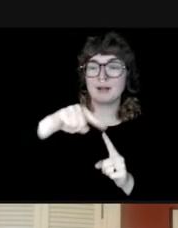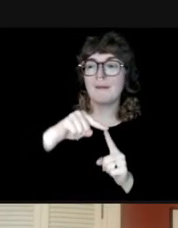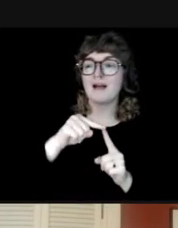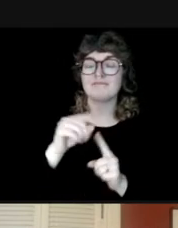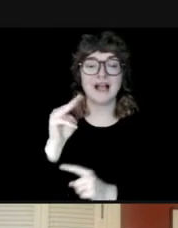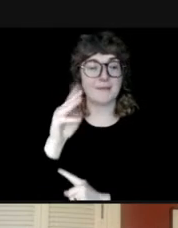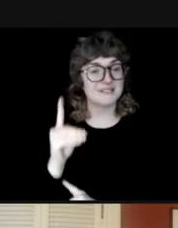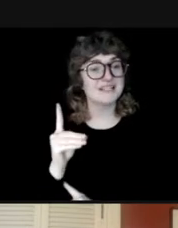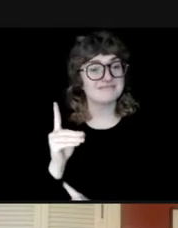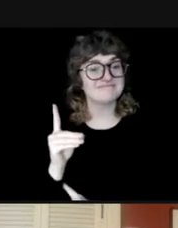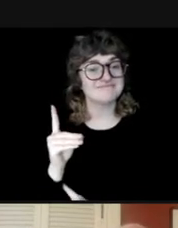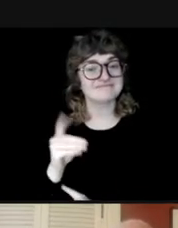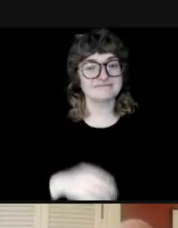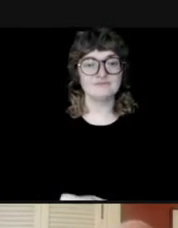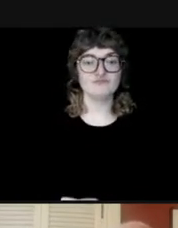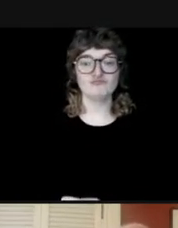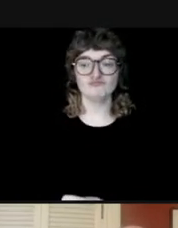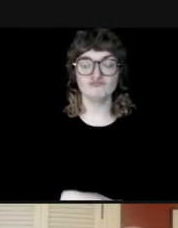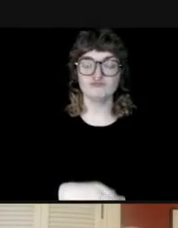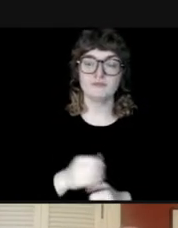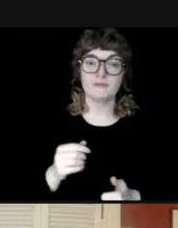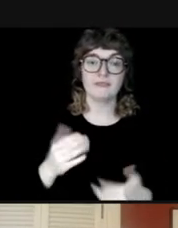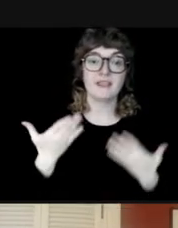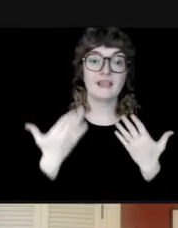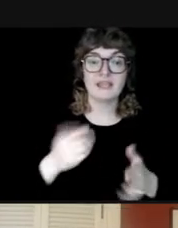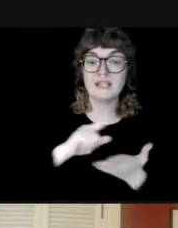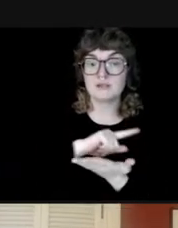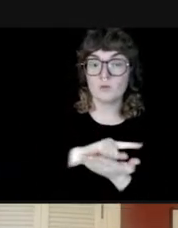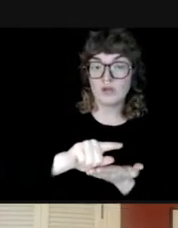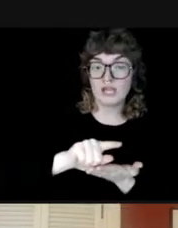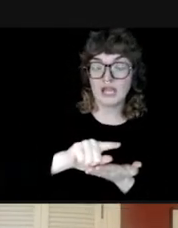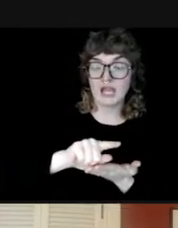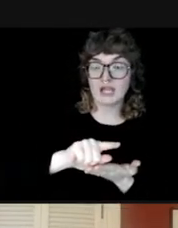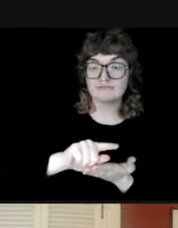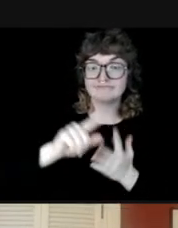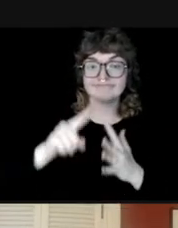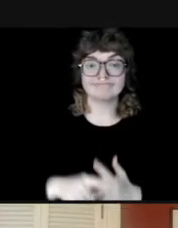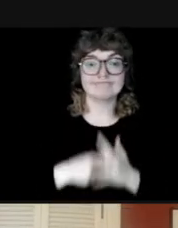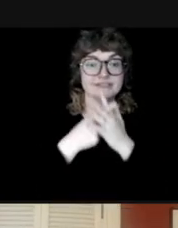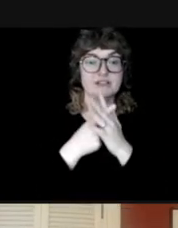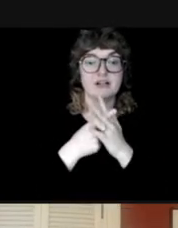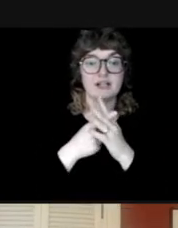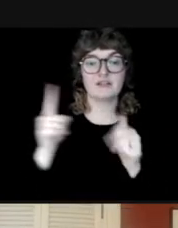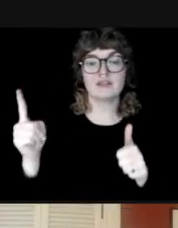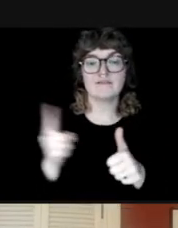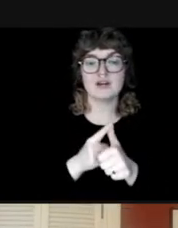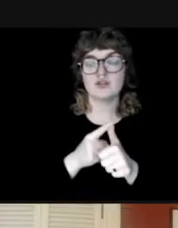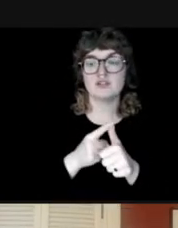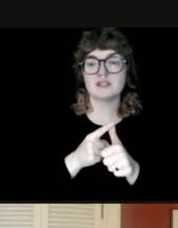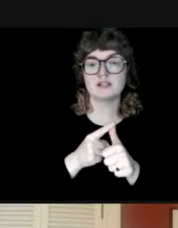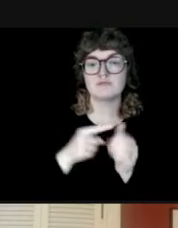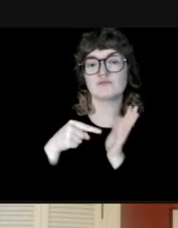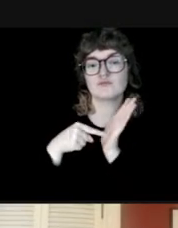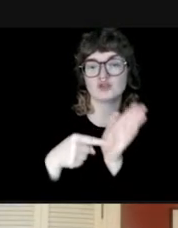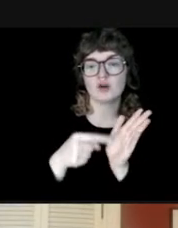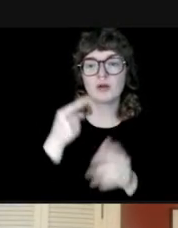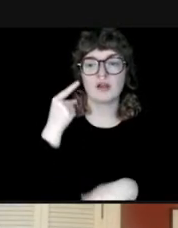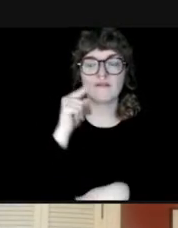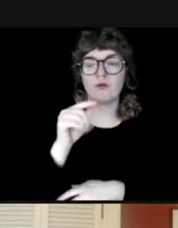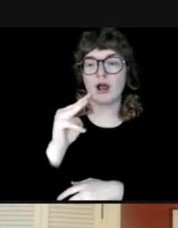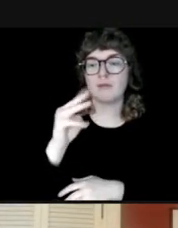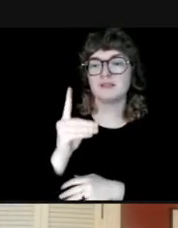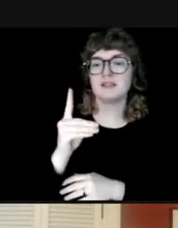are launching exhibit number 1 this week, a Maryland mosaic booklet with